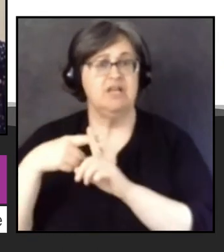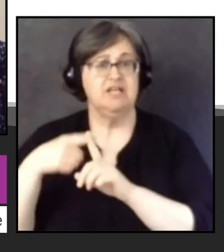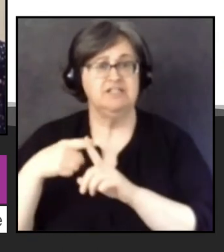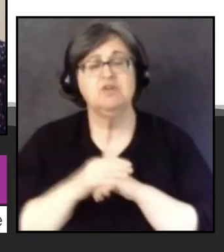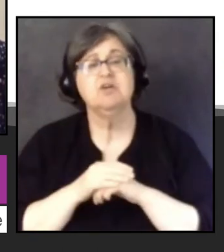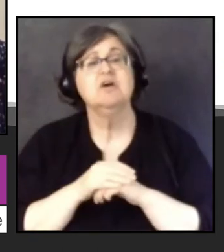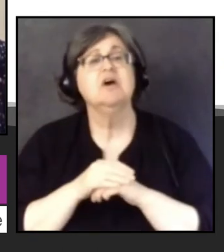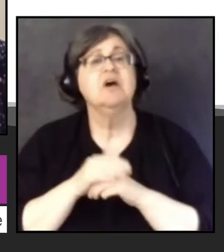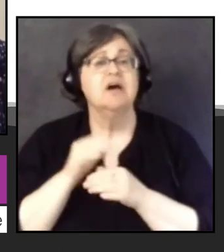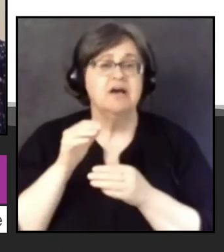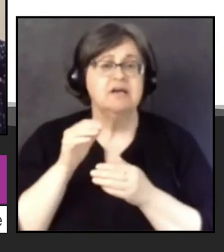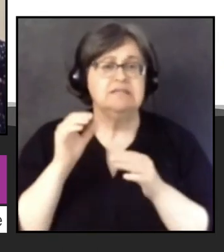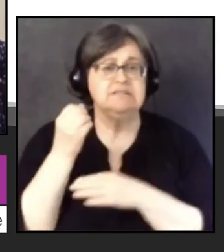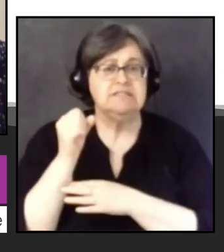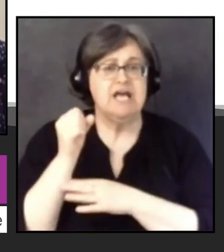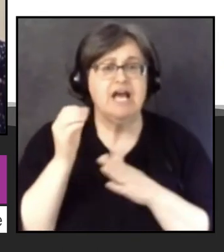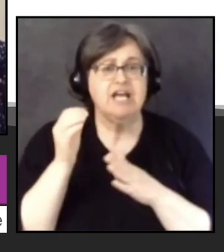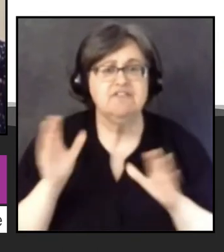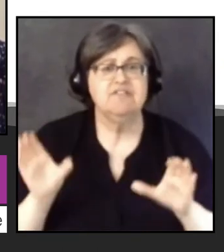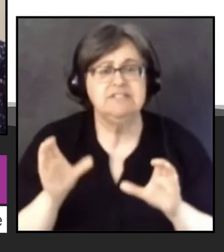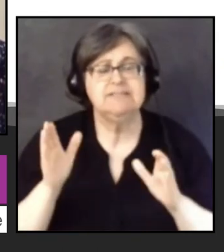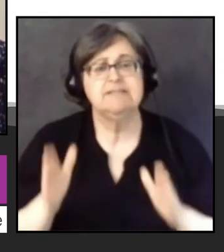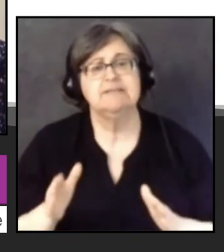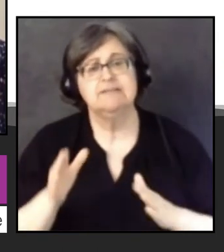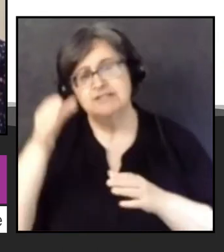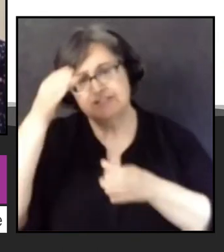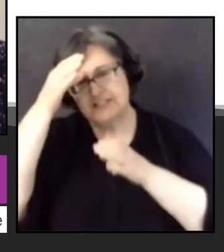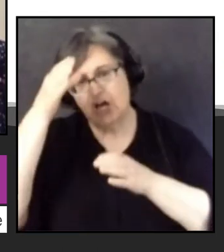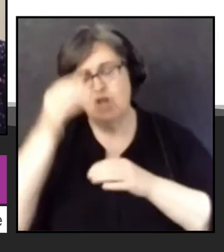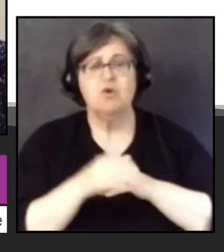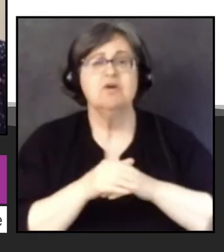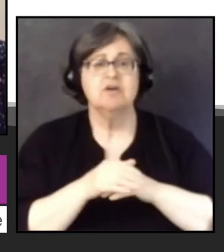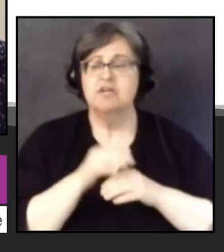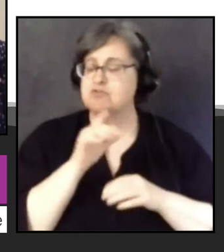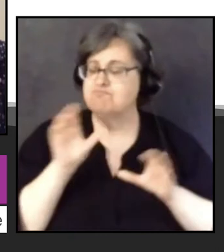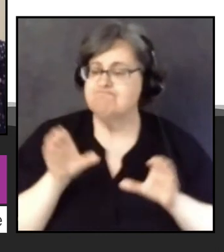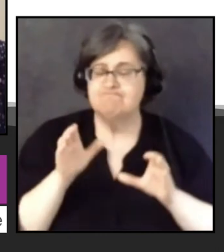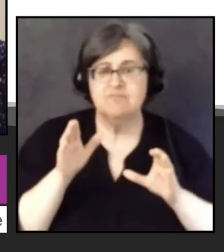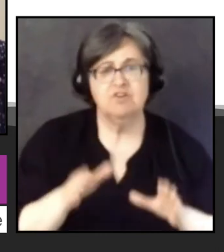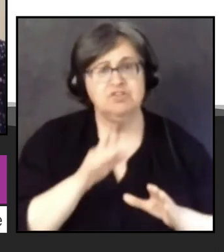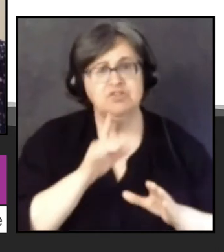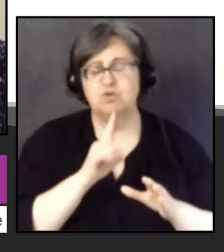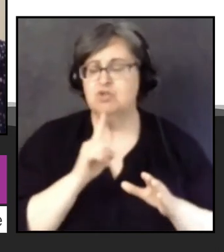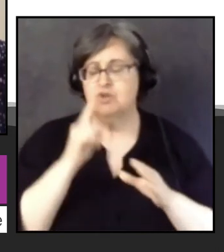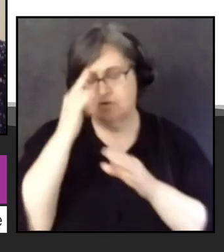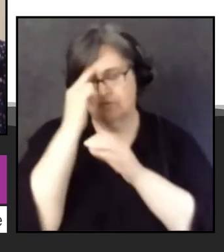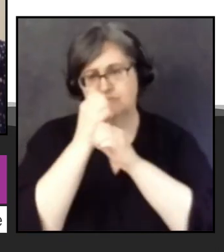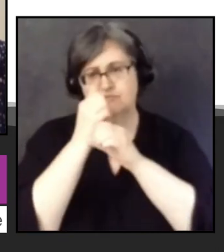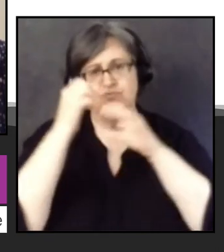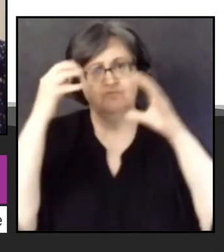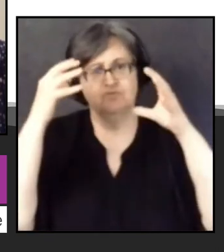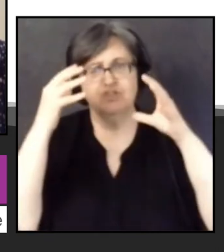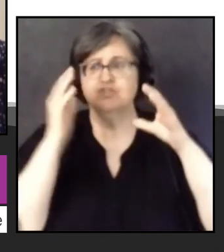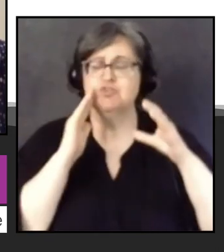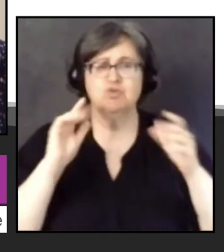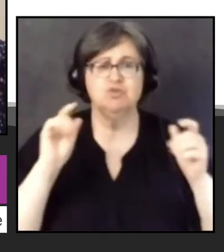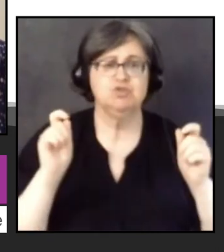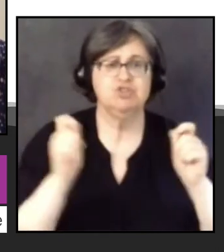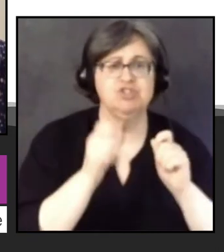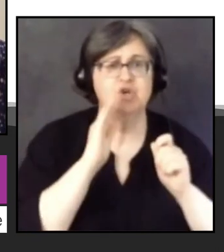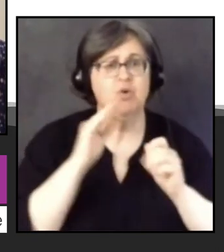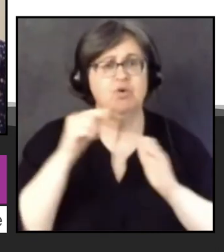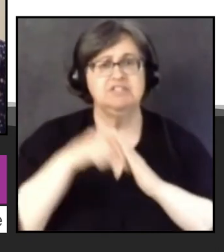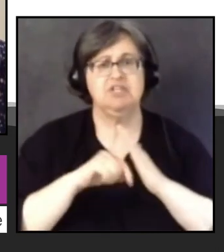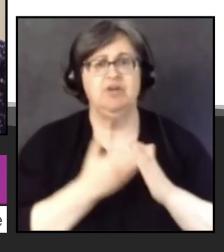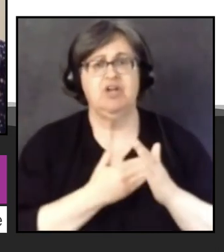and ethnographer by training, she is interested in co-creating community-led, emergent, and transformative visions that deepen our collective